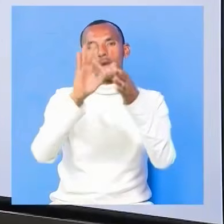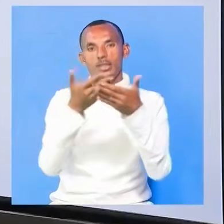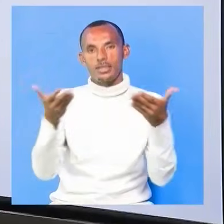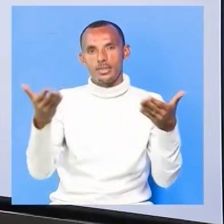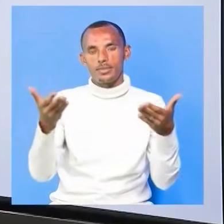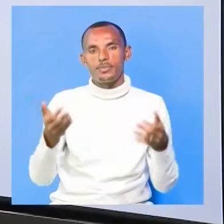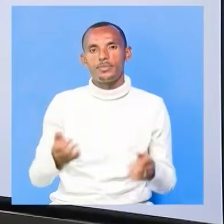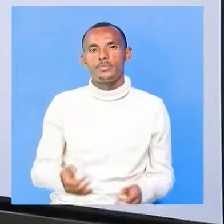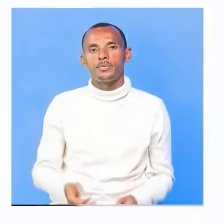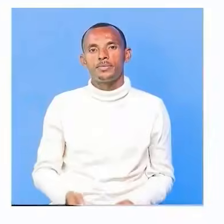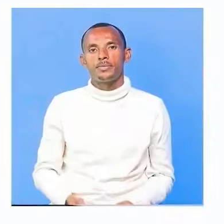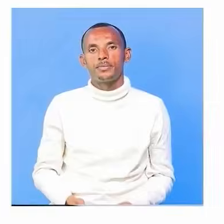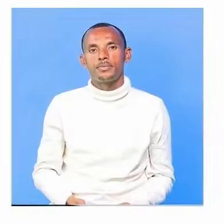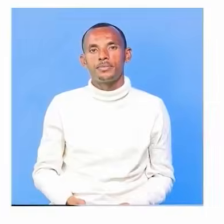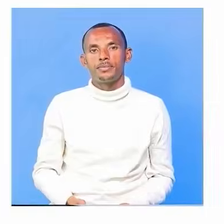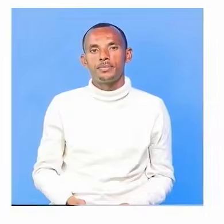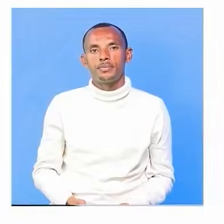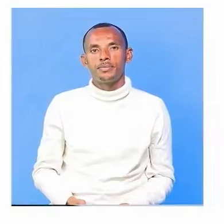equations